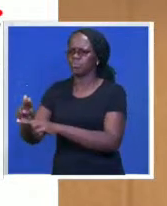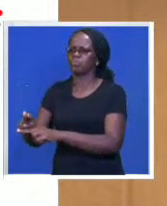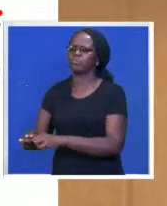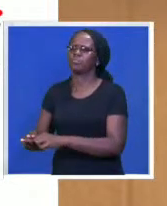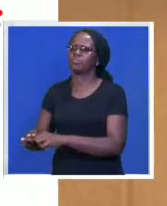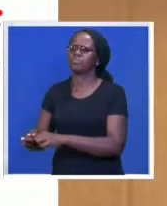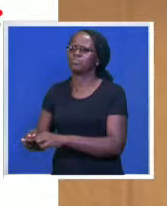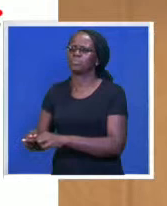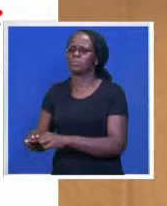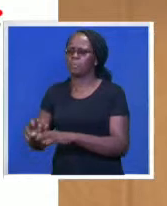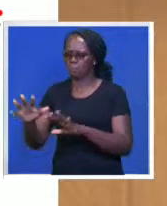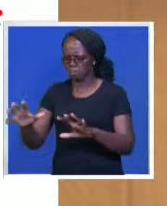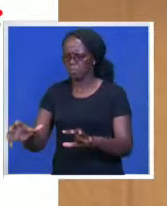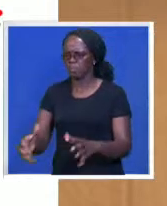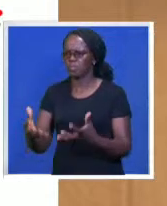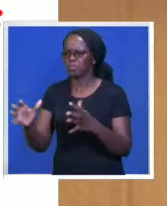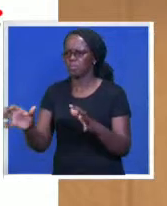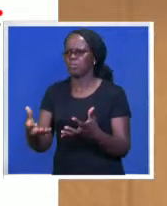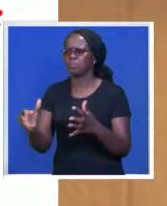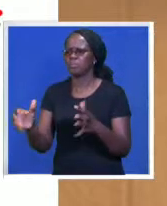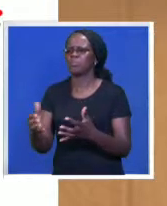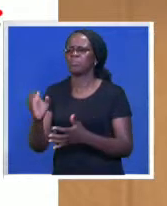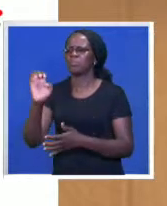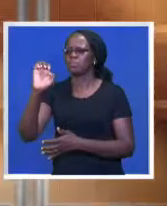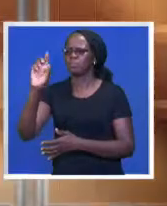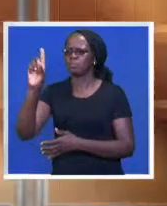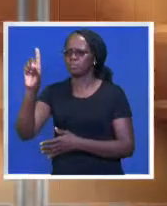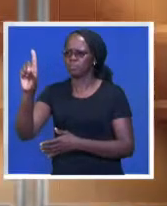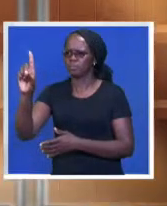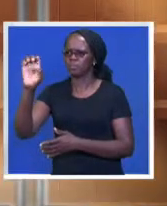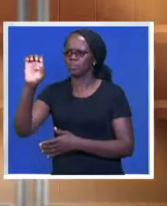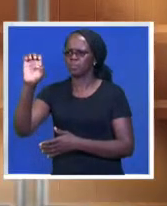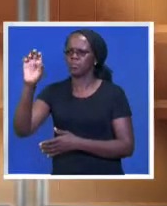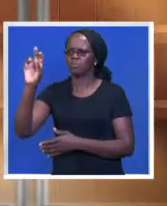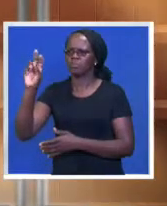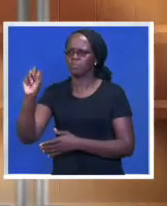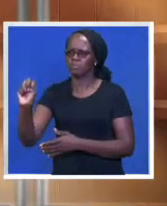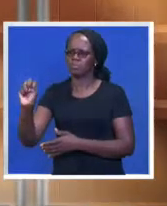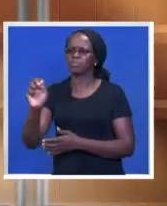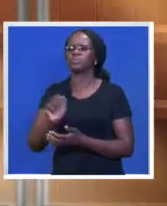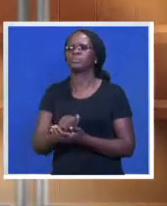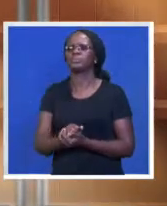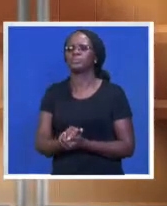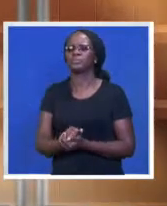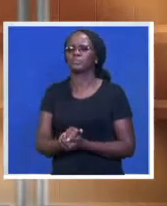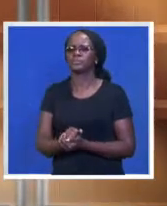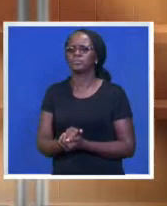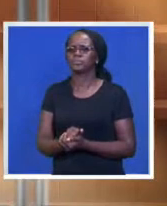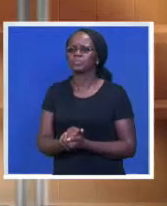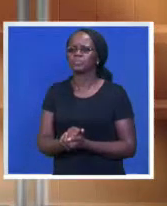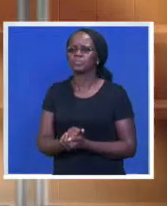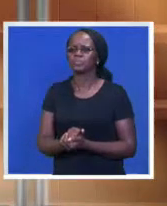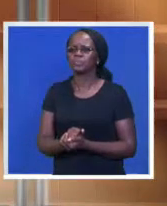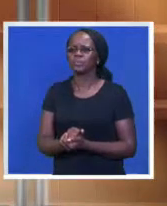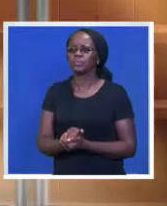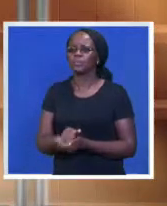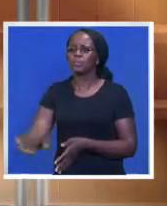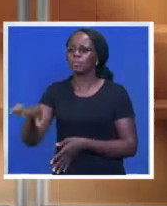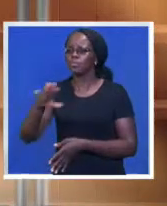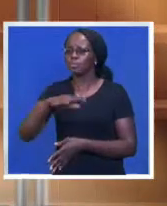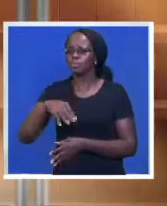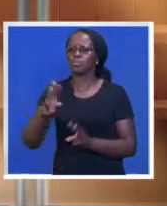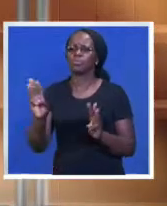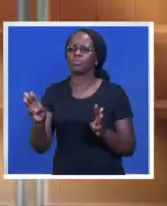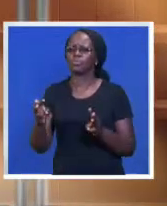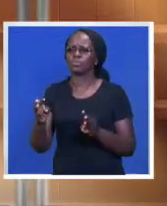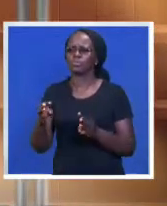land and keep it. When you keep something, you make sure it is in the right condition so that the next generation, the